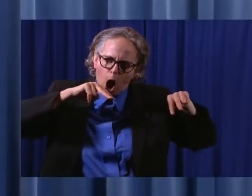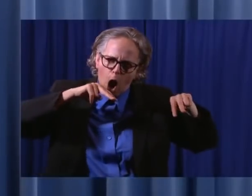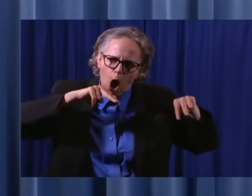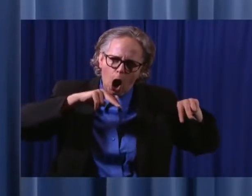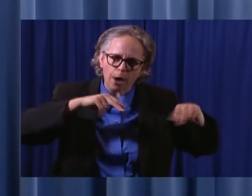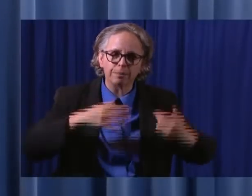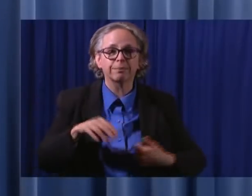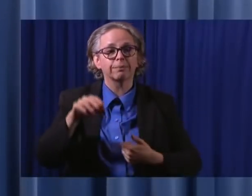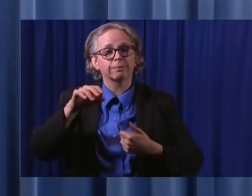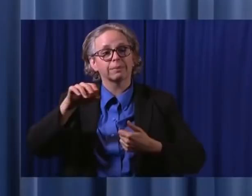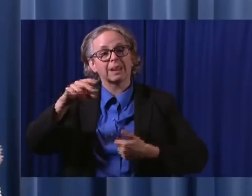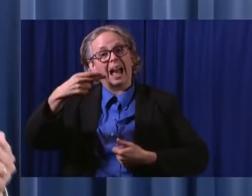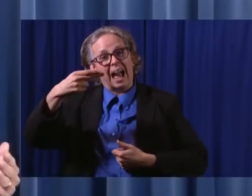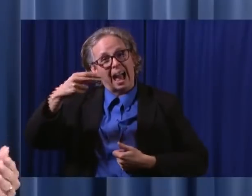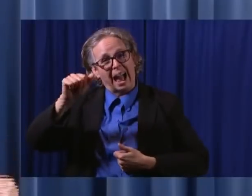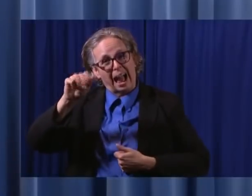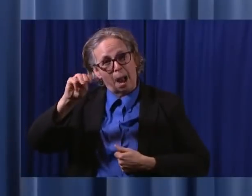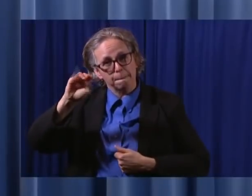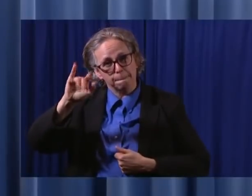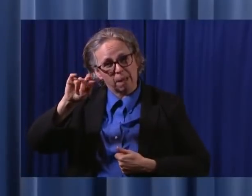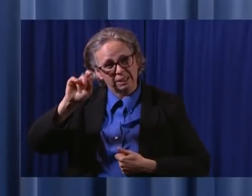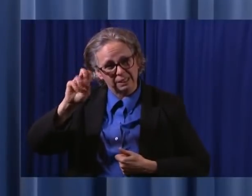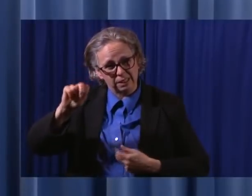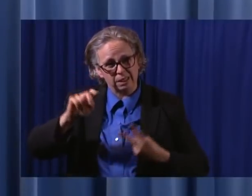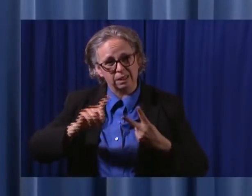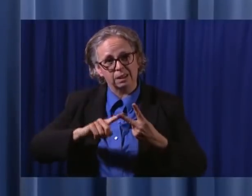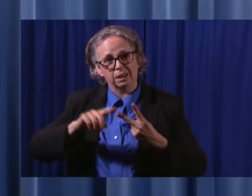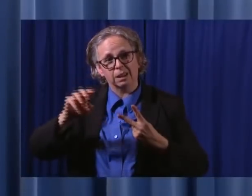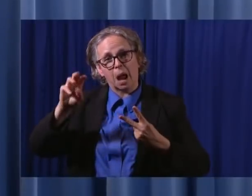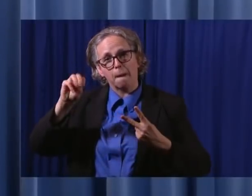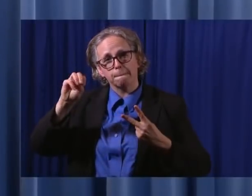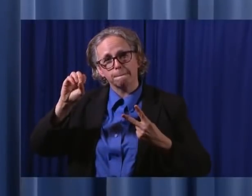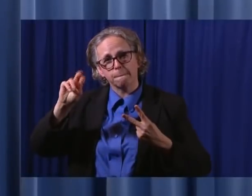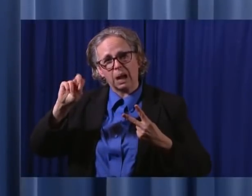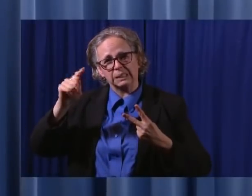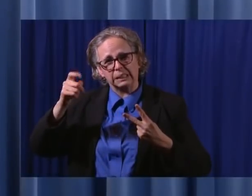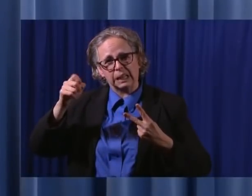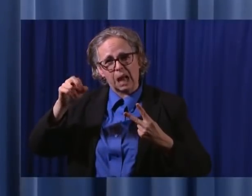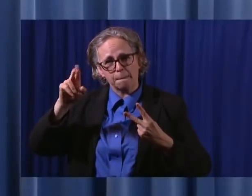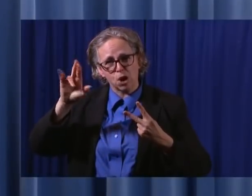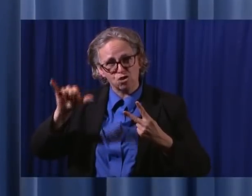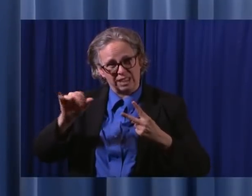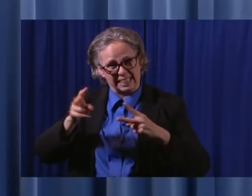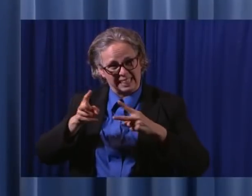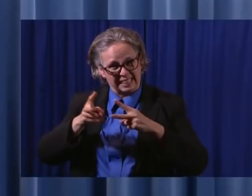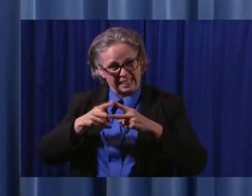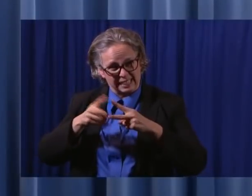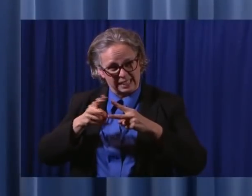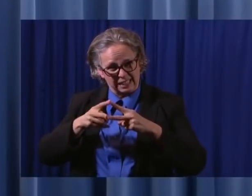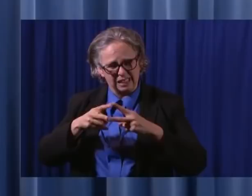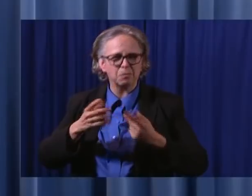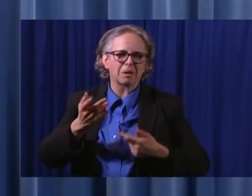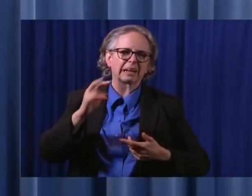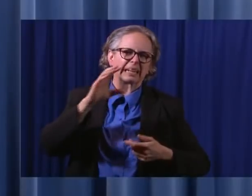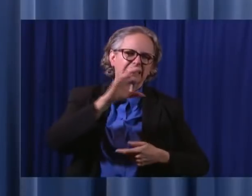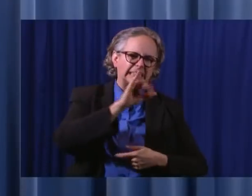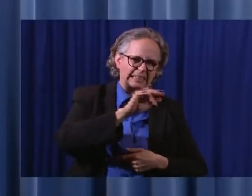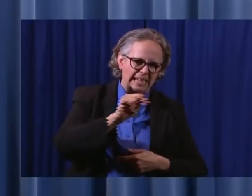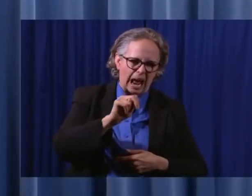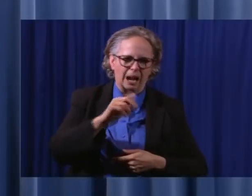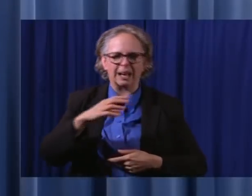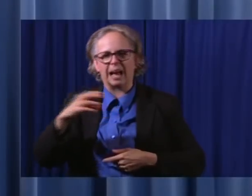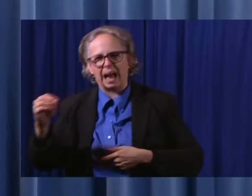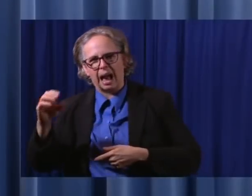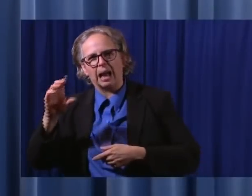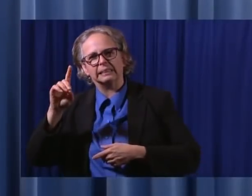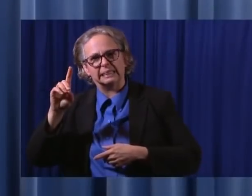County and Montgomery County, Cincinnati and Dayton. In fact, I was on a